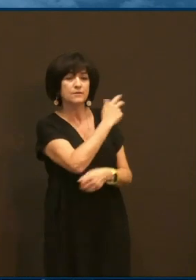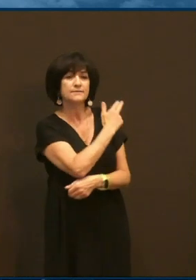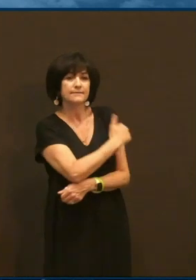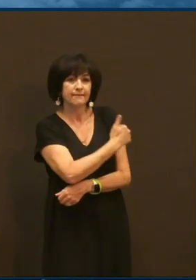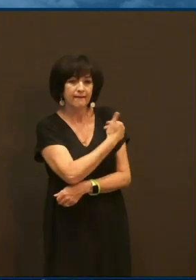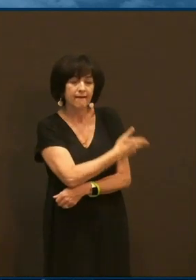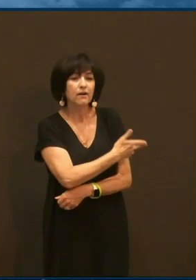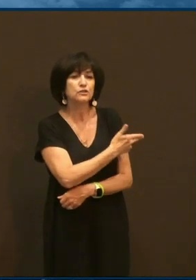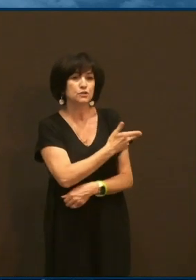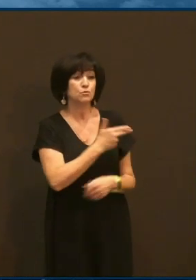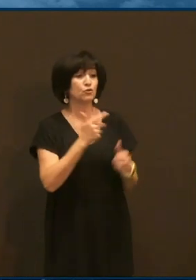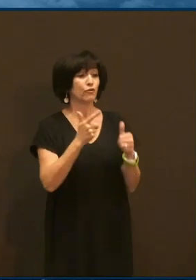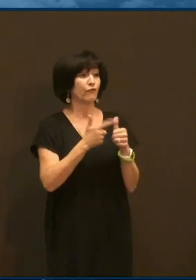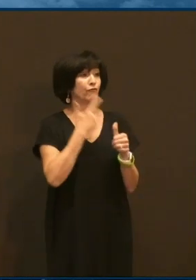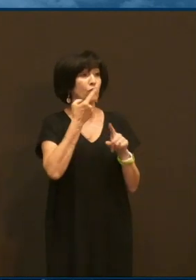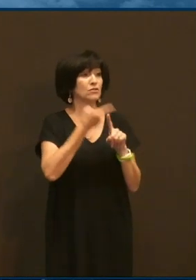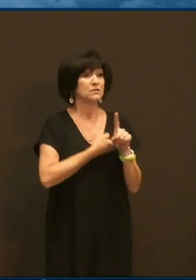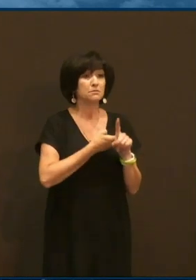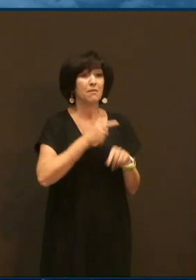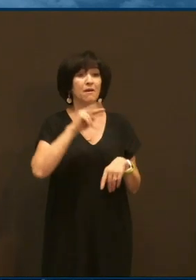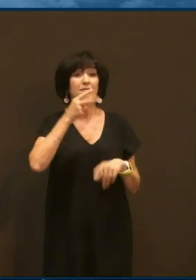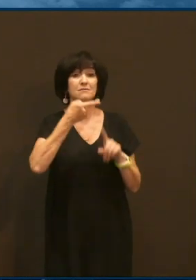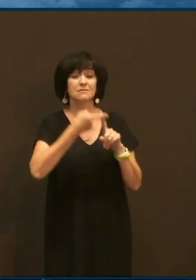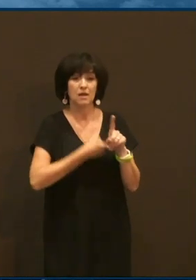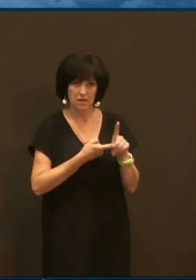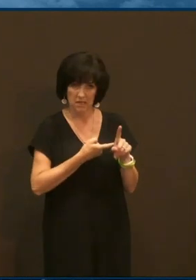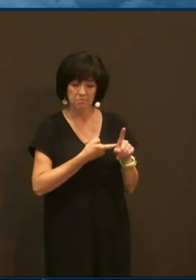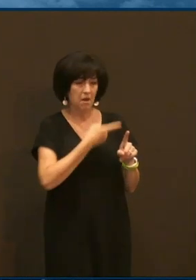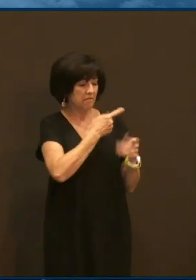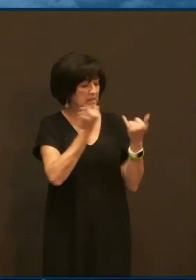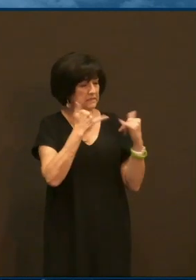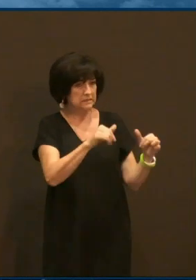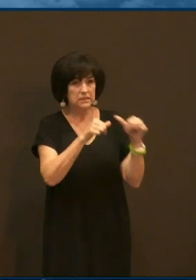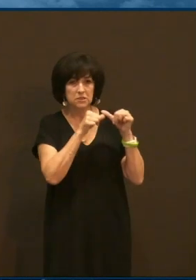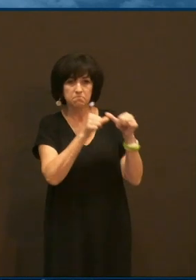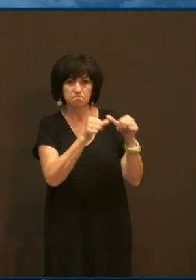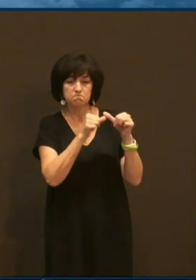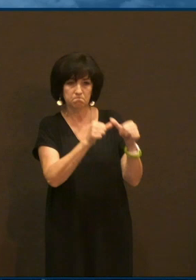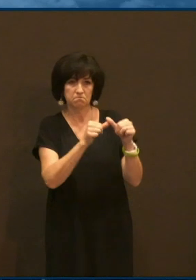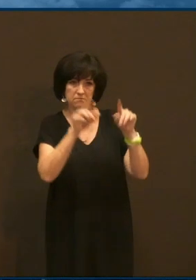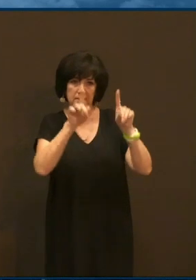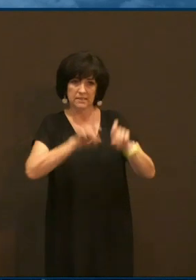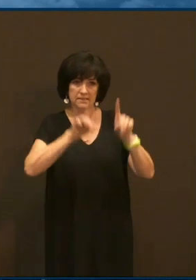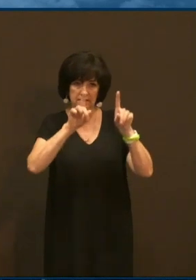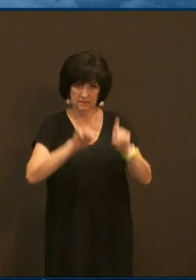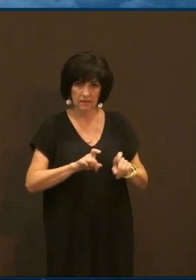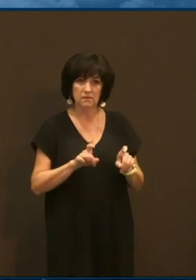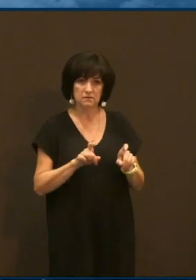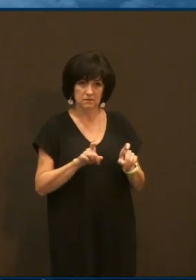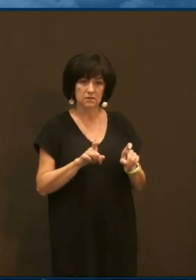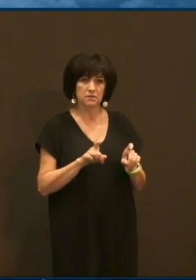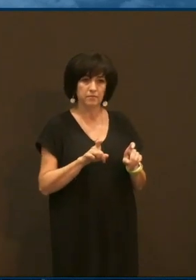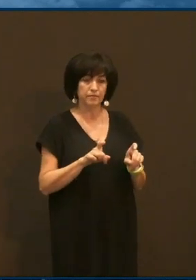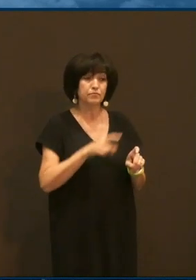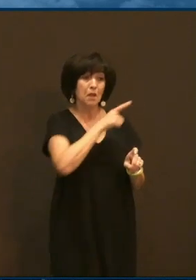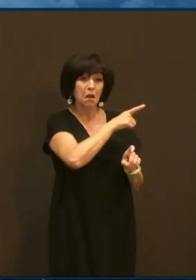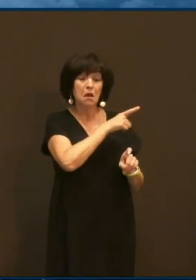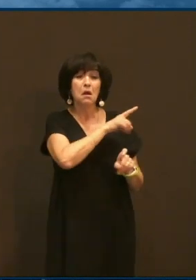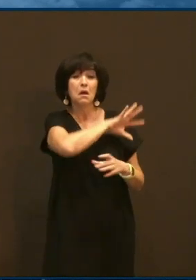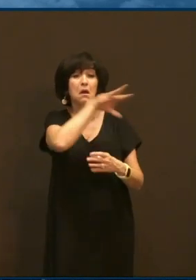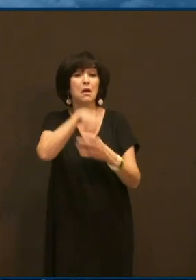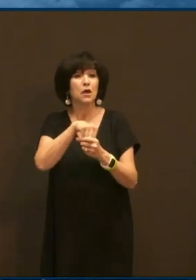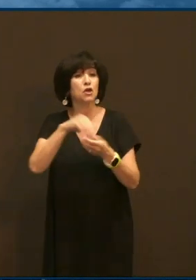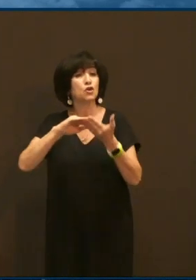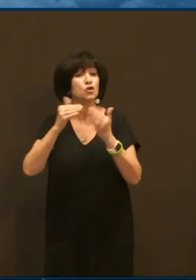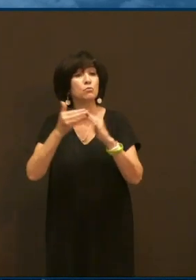case in the first 2 or 3 months. Great partners there with the hospitals. They're still doing testing, not in the community level, some in the community level. That's